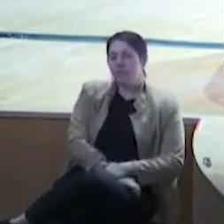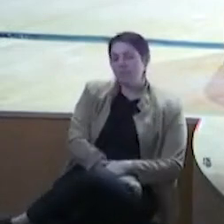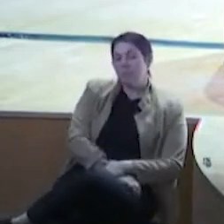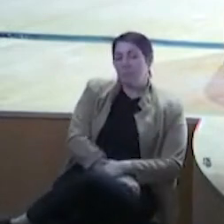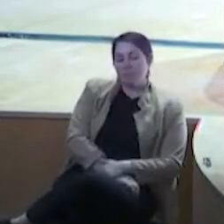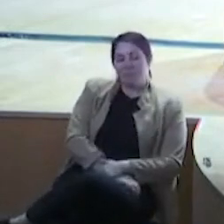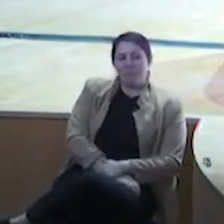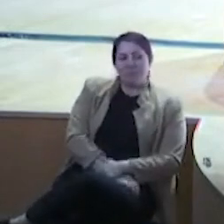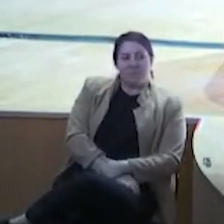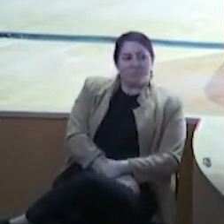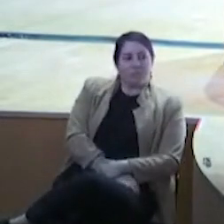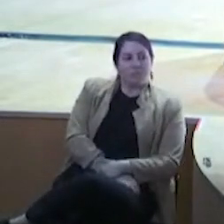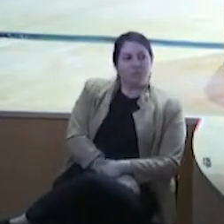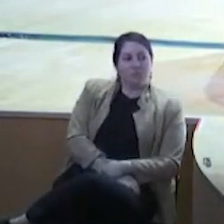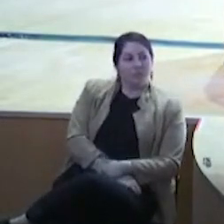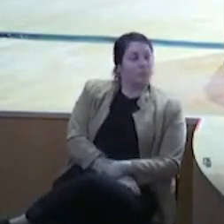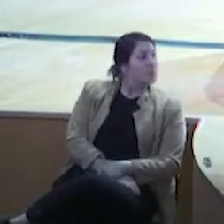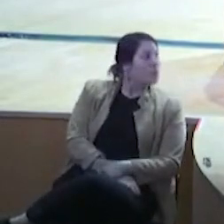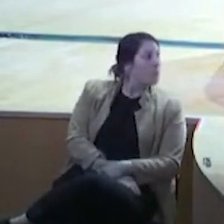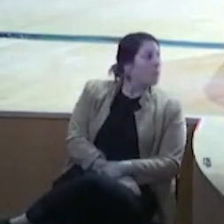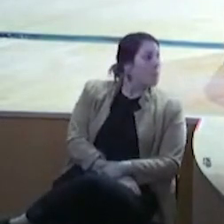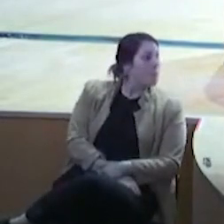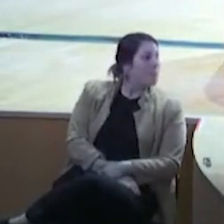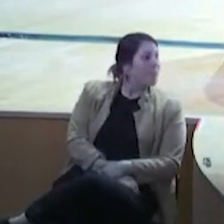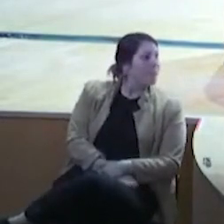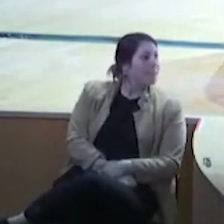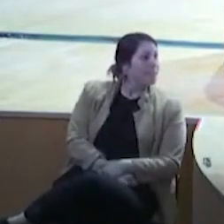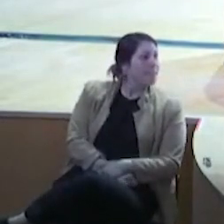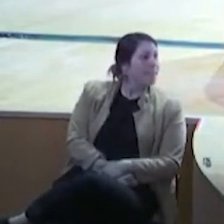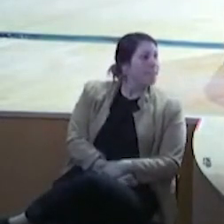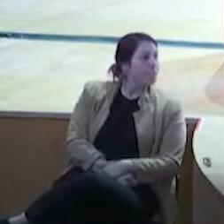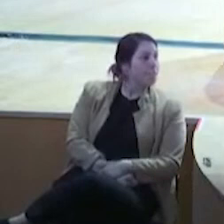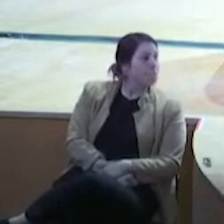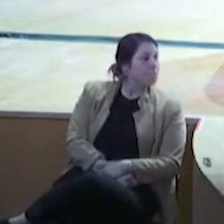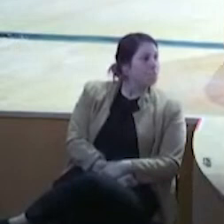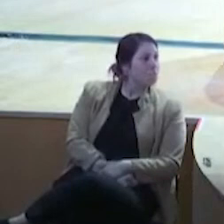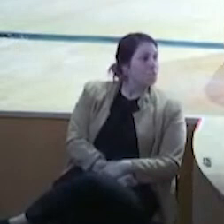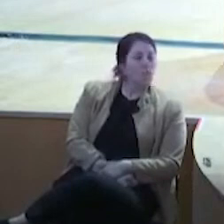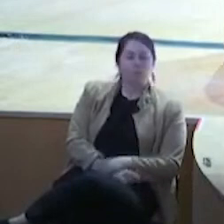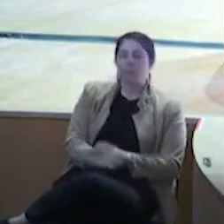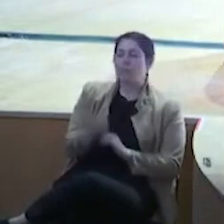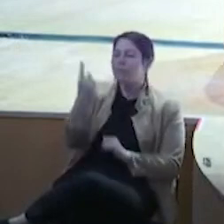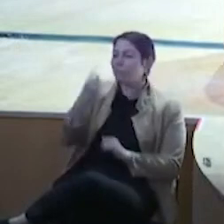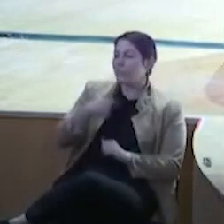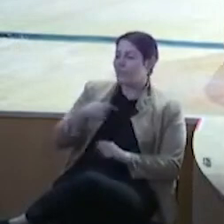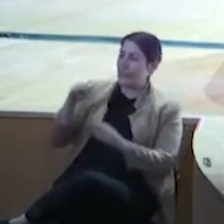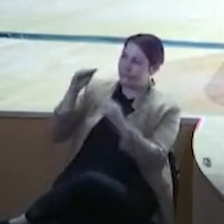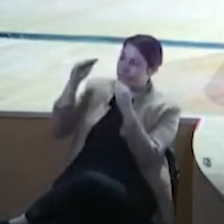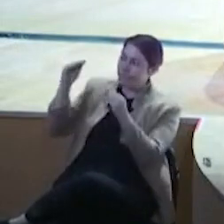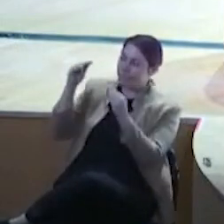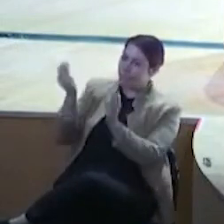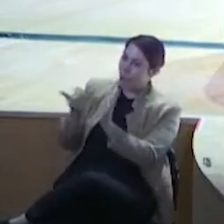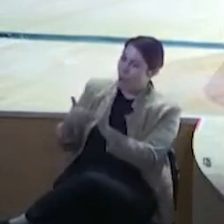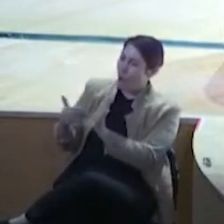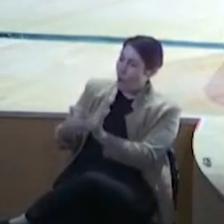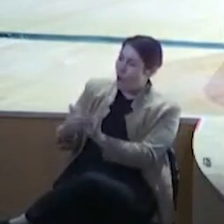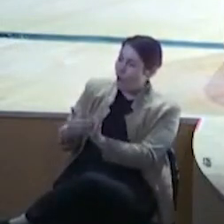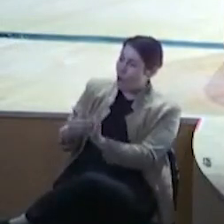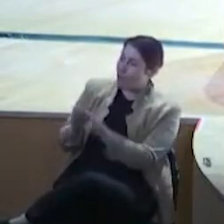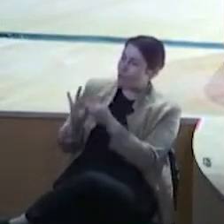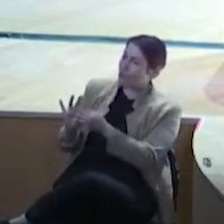So one of the things that I teach about most is about our participation